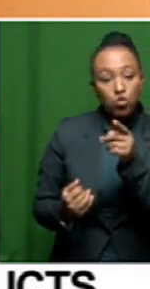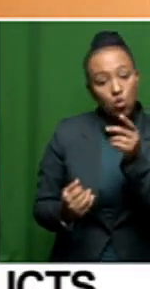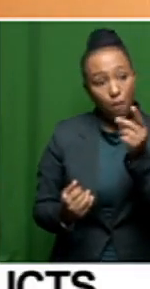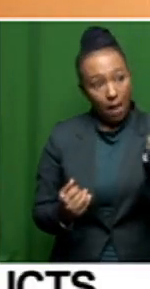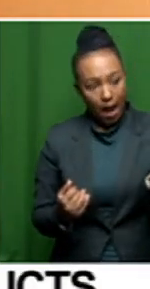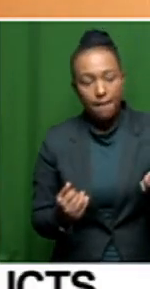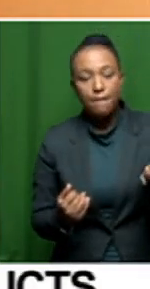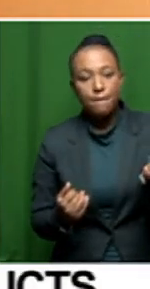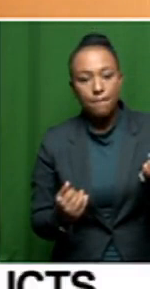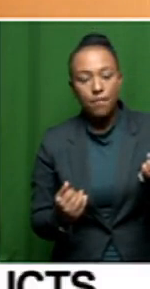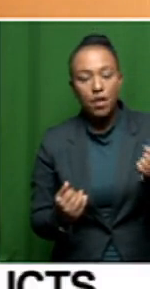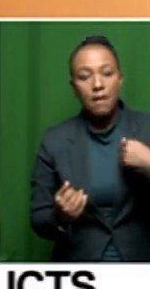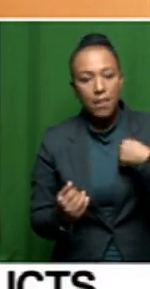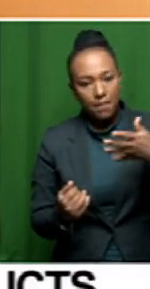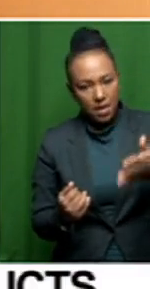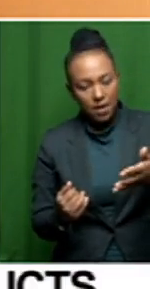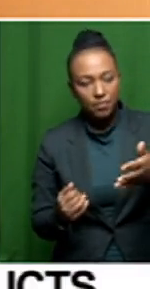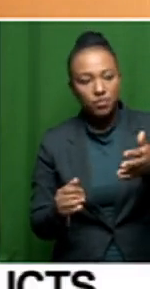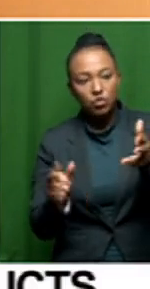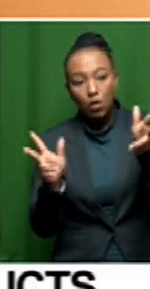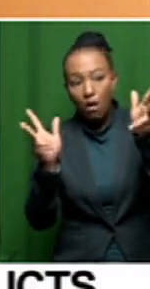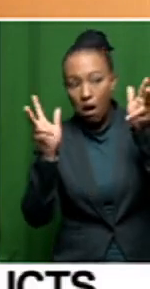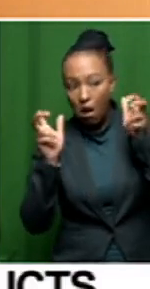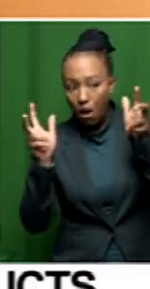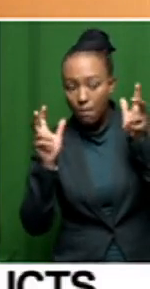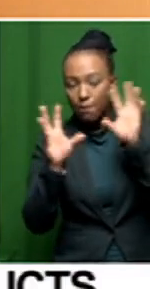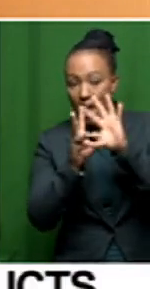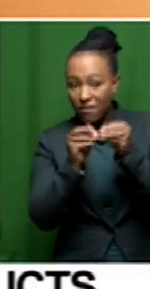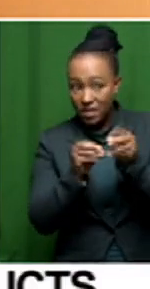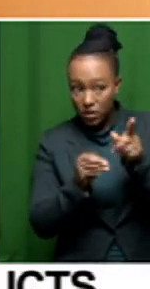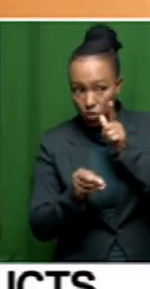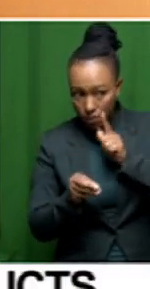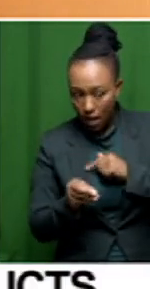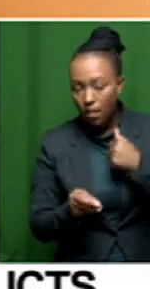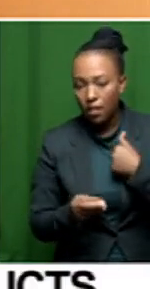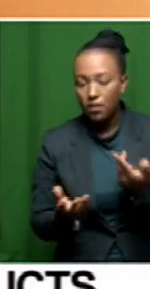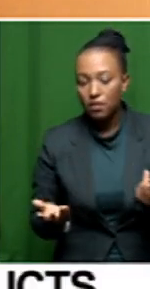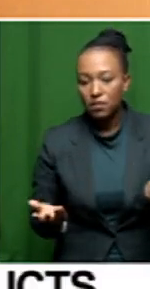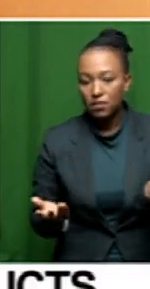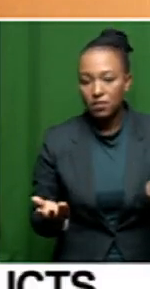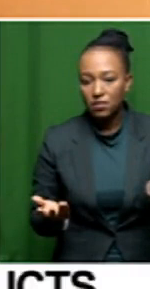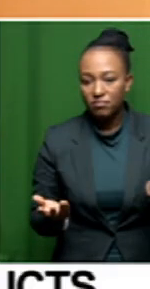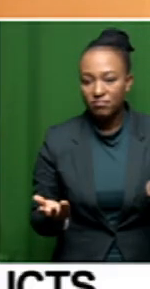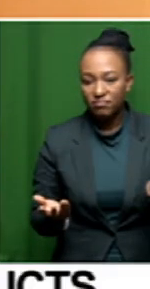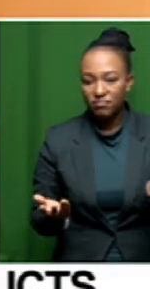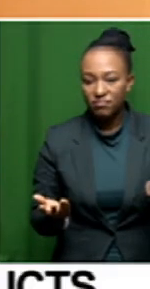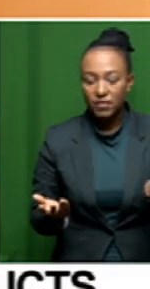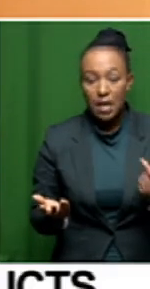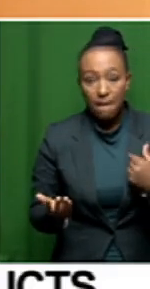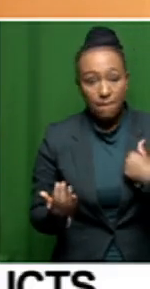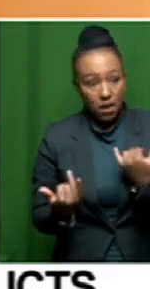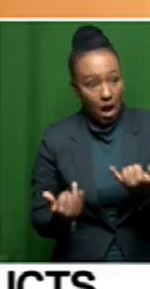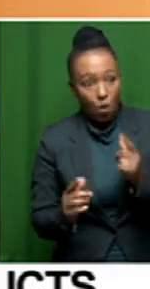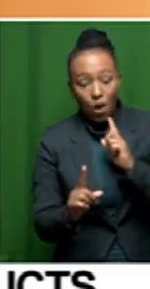I'm here because I want to hear everything that you are saying to me right now. So I cannot answer